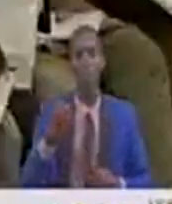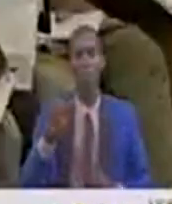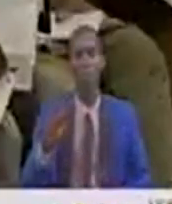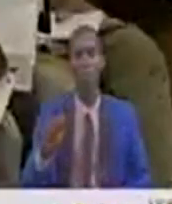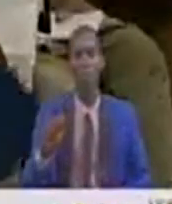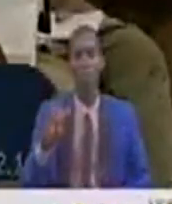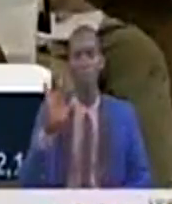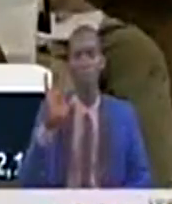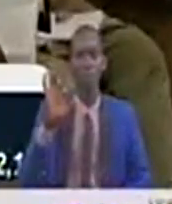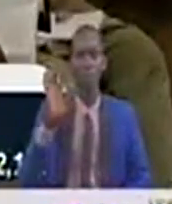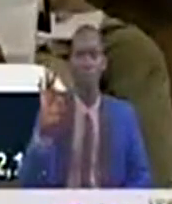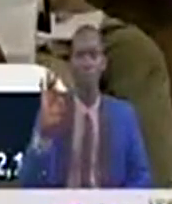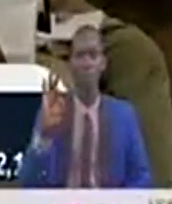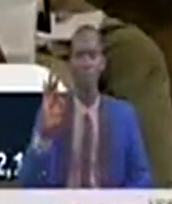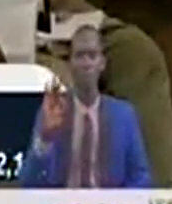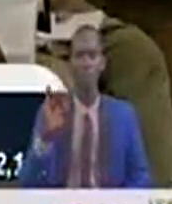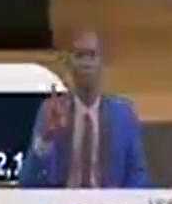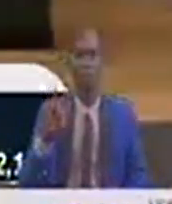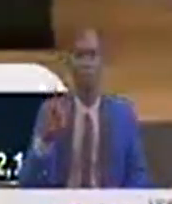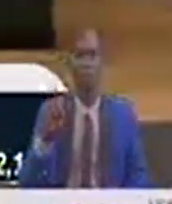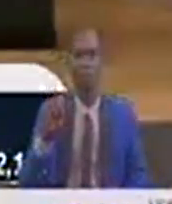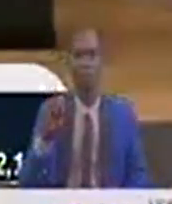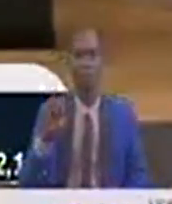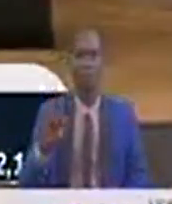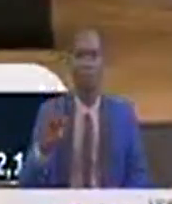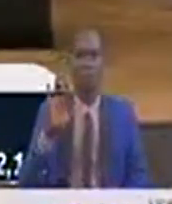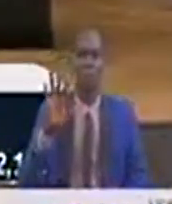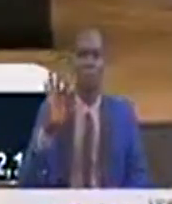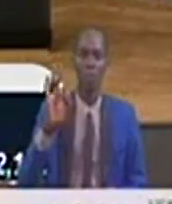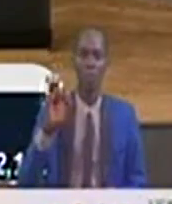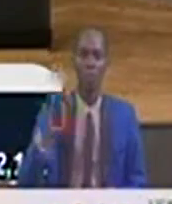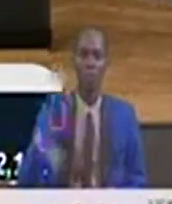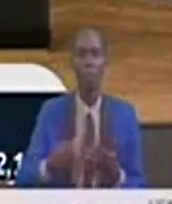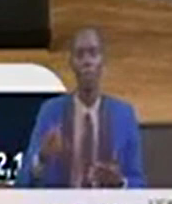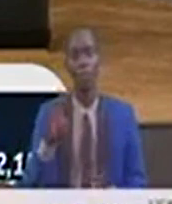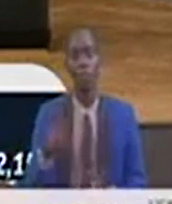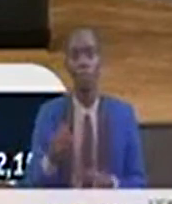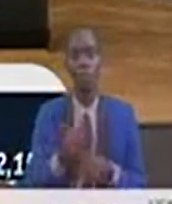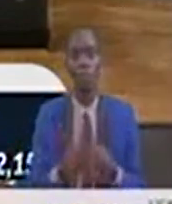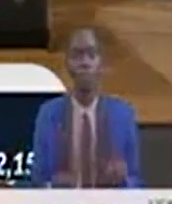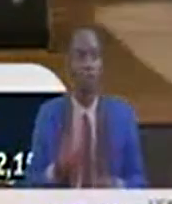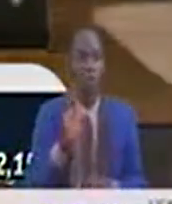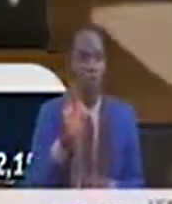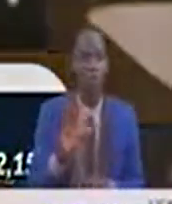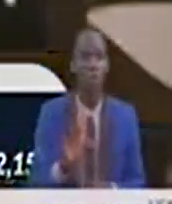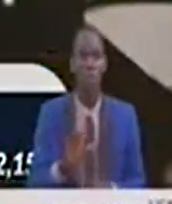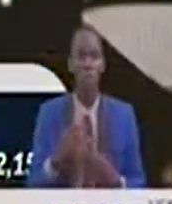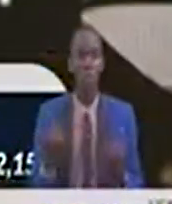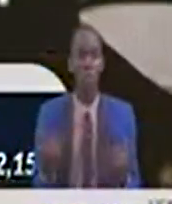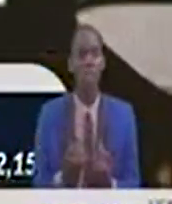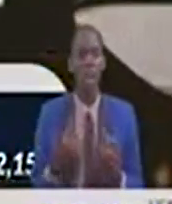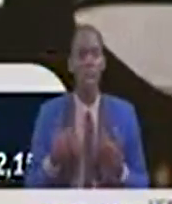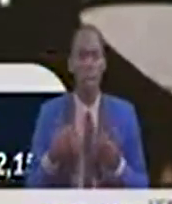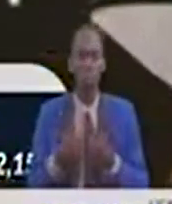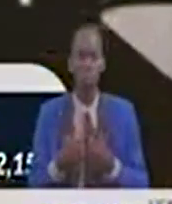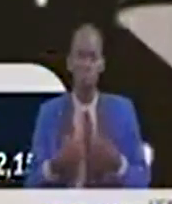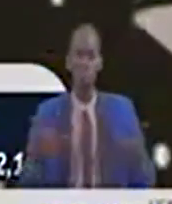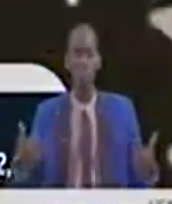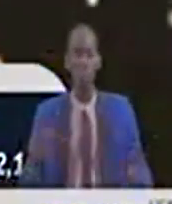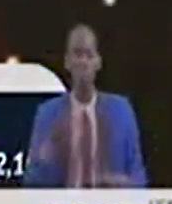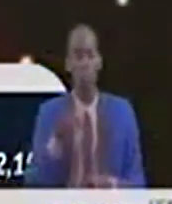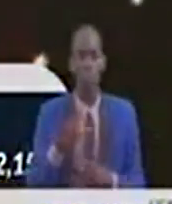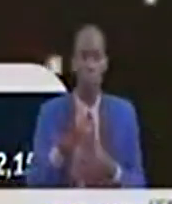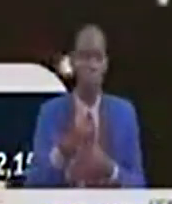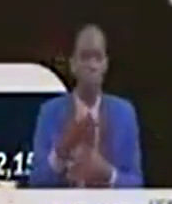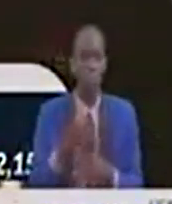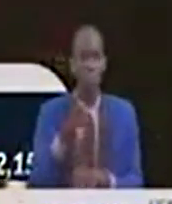59, and I'm reading from verse 2. But your iniquities have separated you between you and your God, and